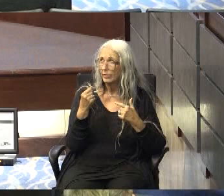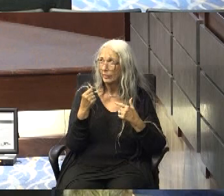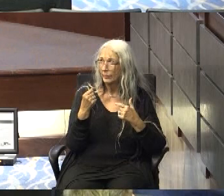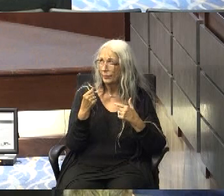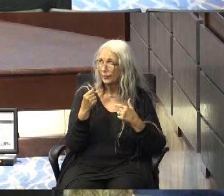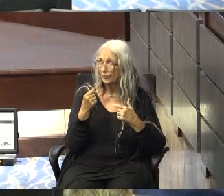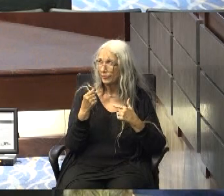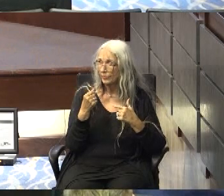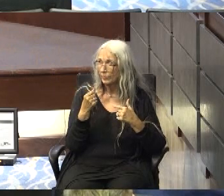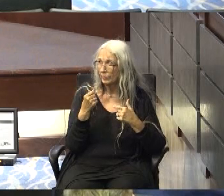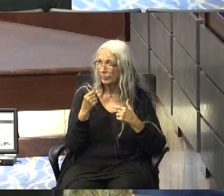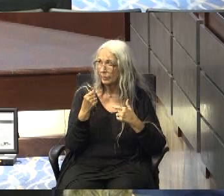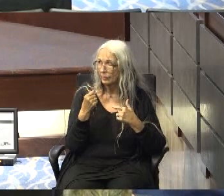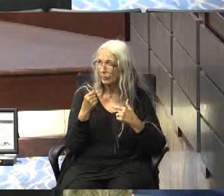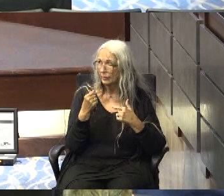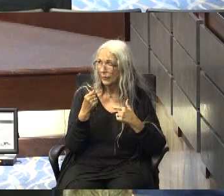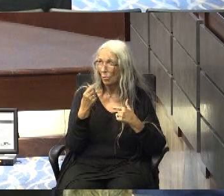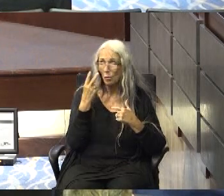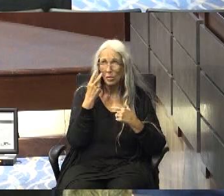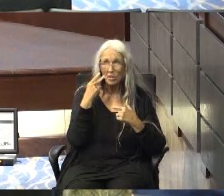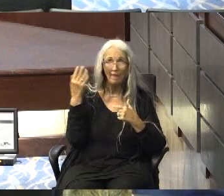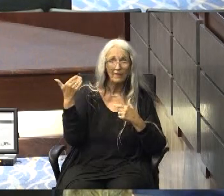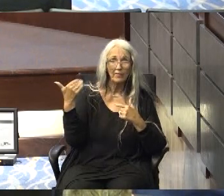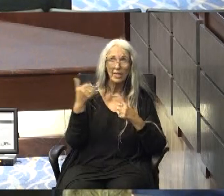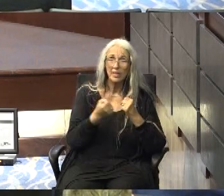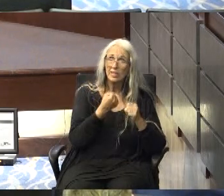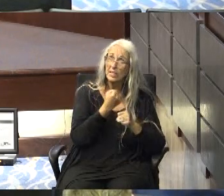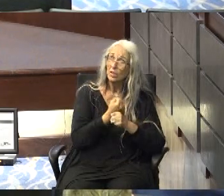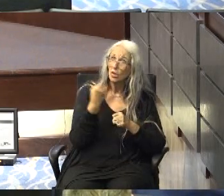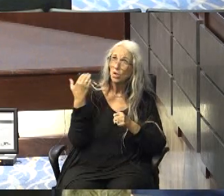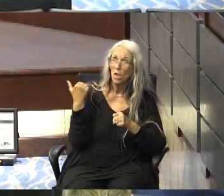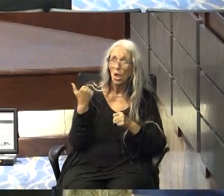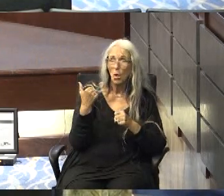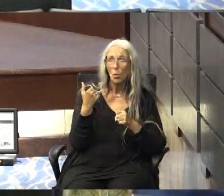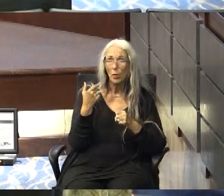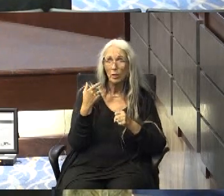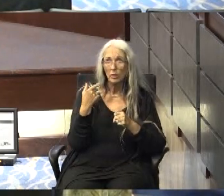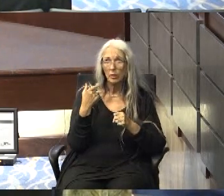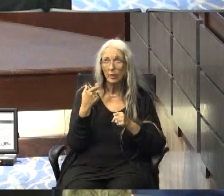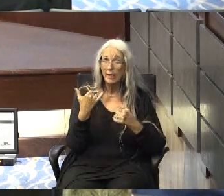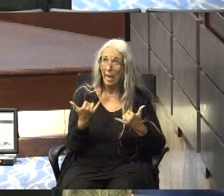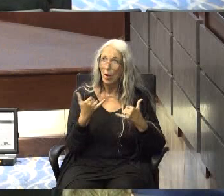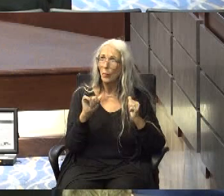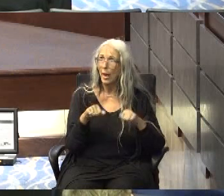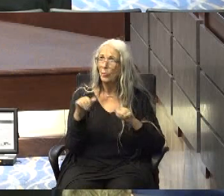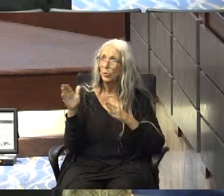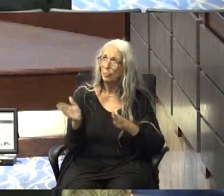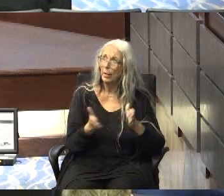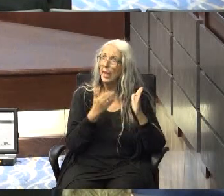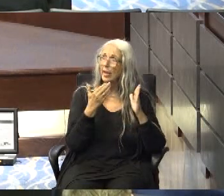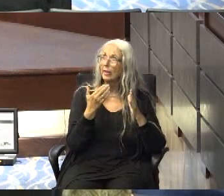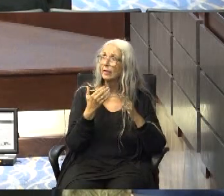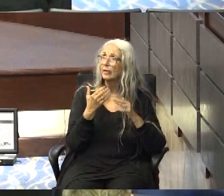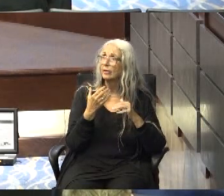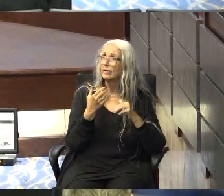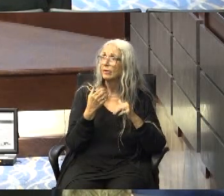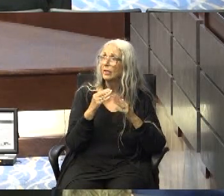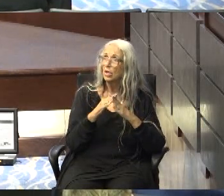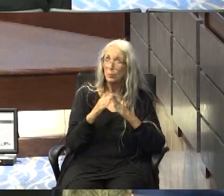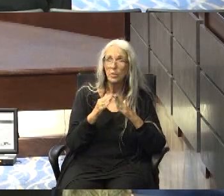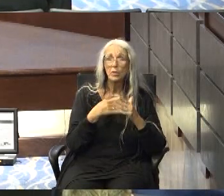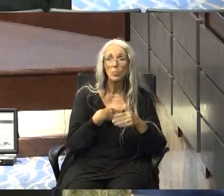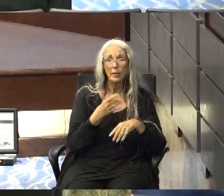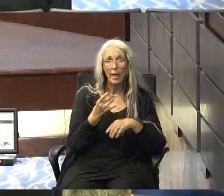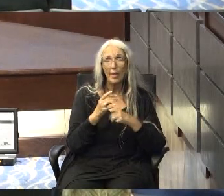that we had maybe 15 years ago, and actually seeing this come true is just, or being able to plan for something that the community would